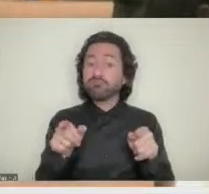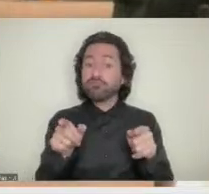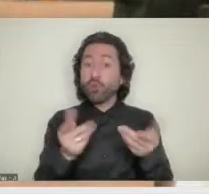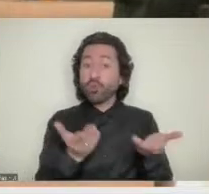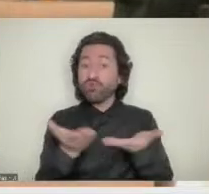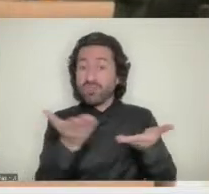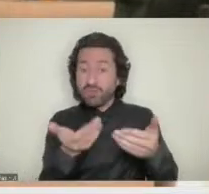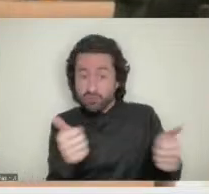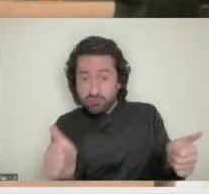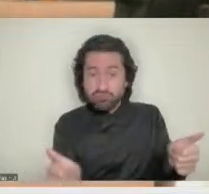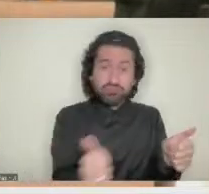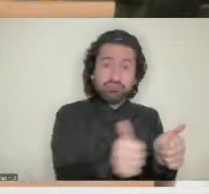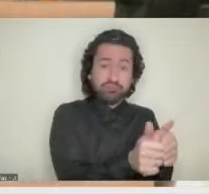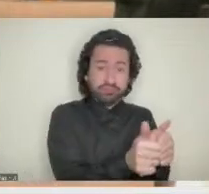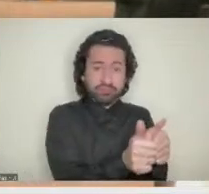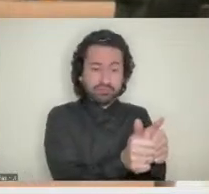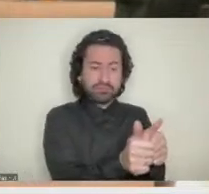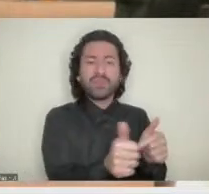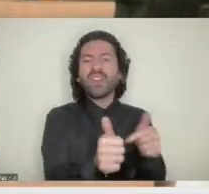the